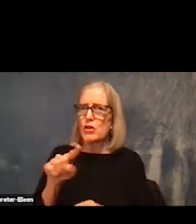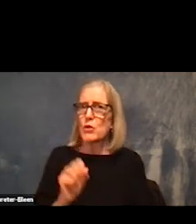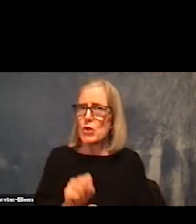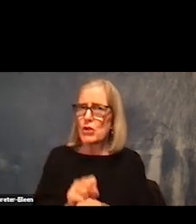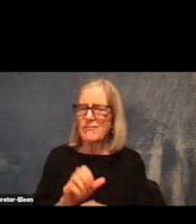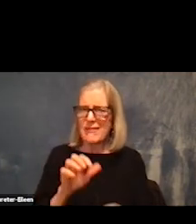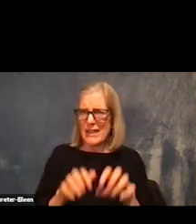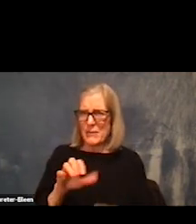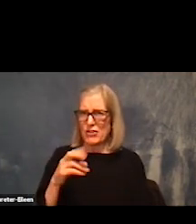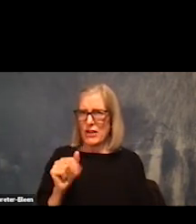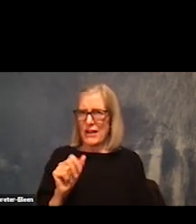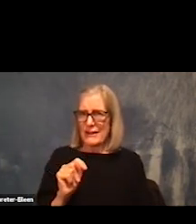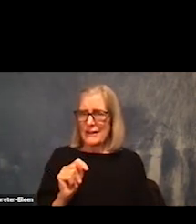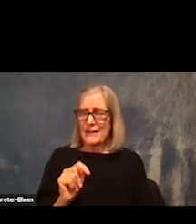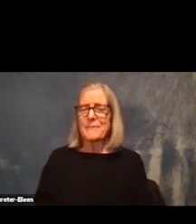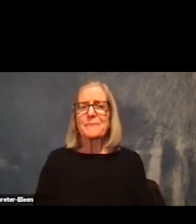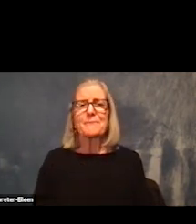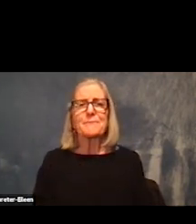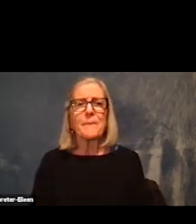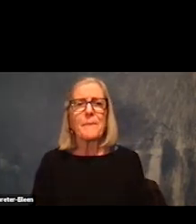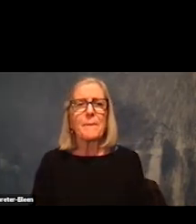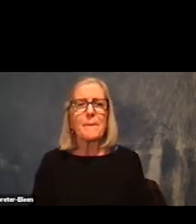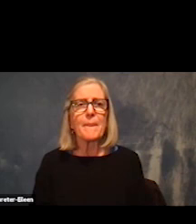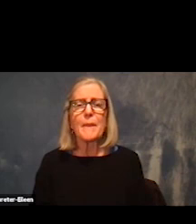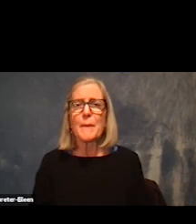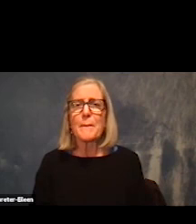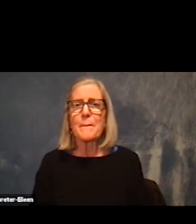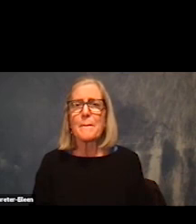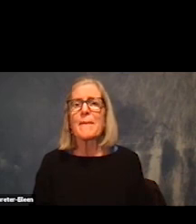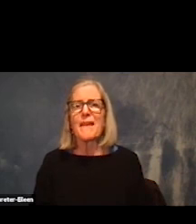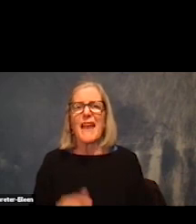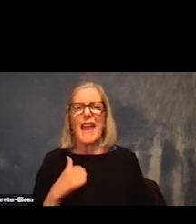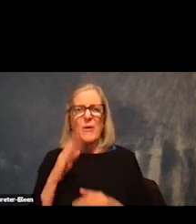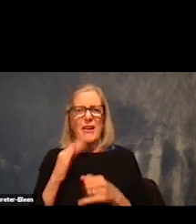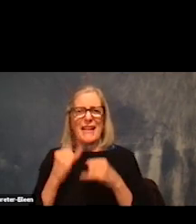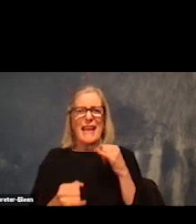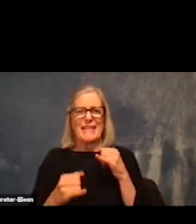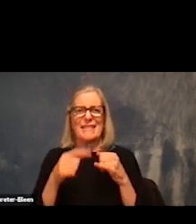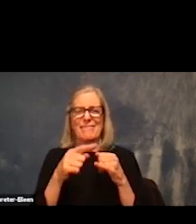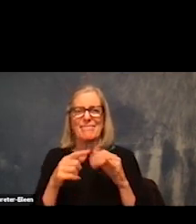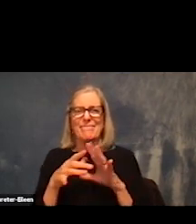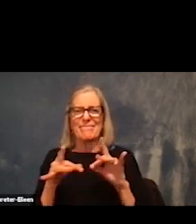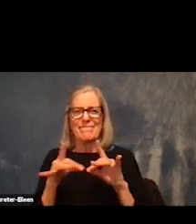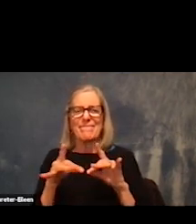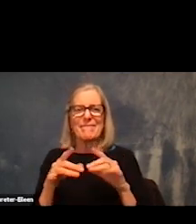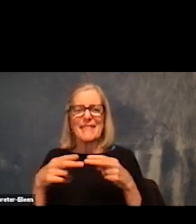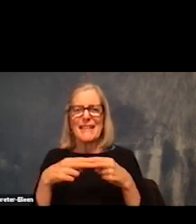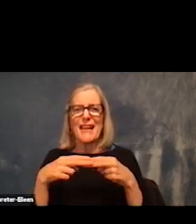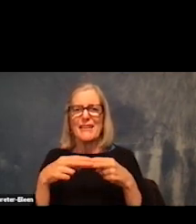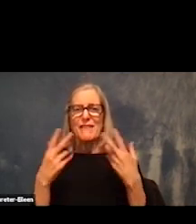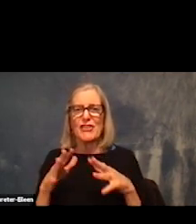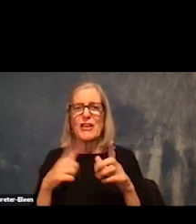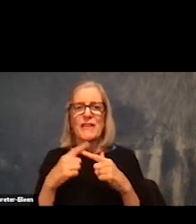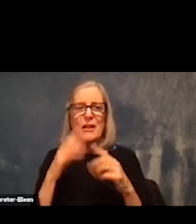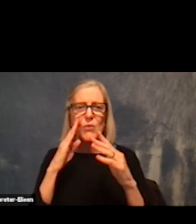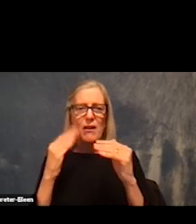Meanwhile, Robin, are there any questions? Well, let me do the last slide and then we can go to questions. I'm going to close.